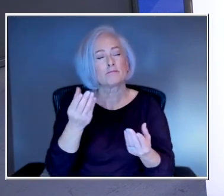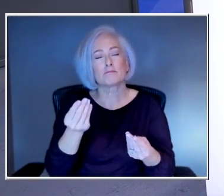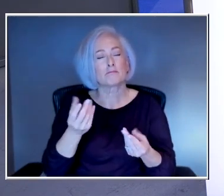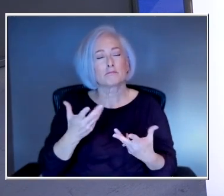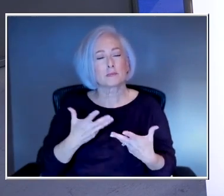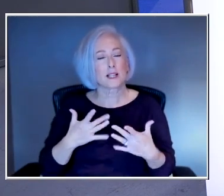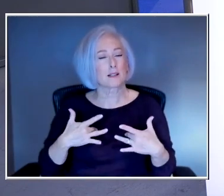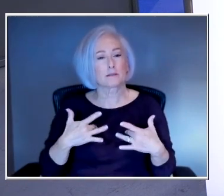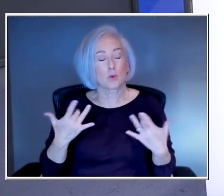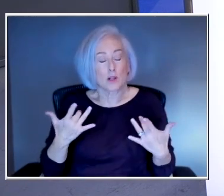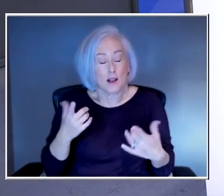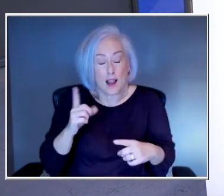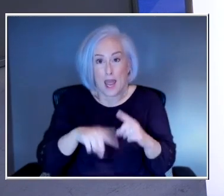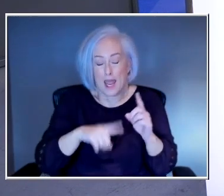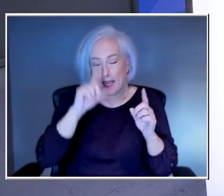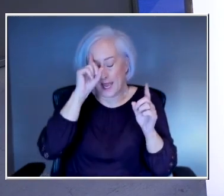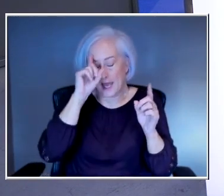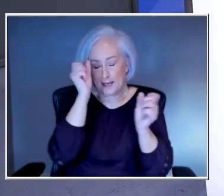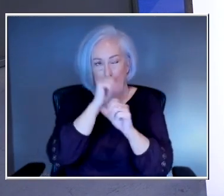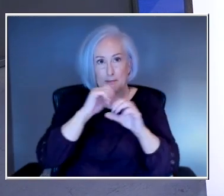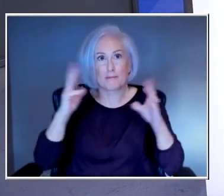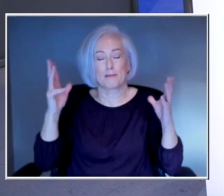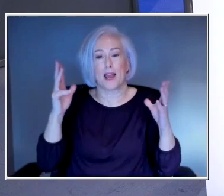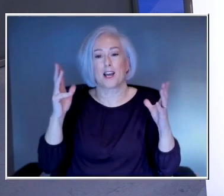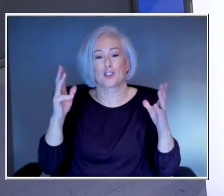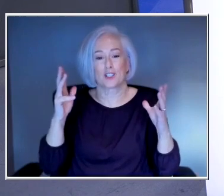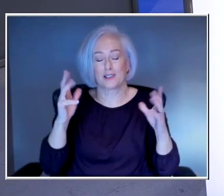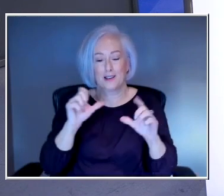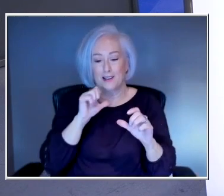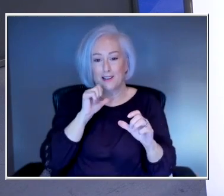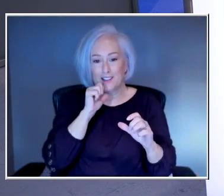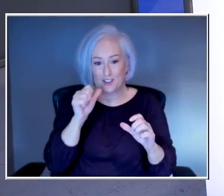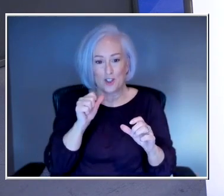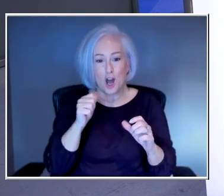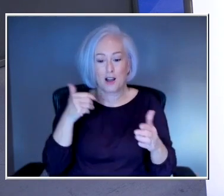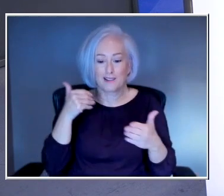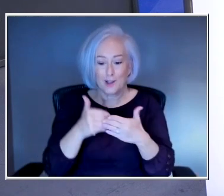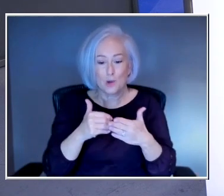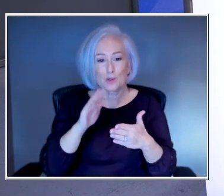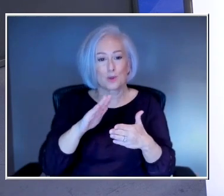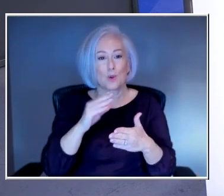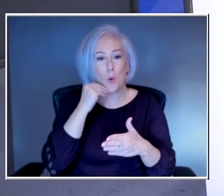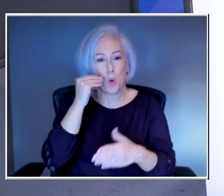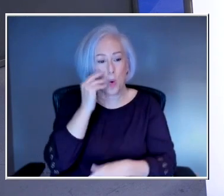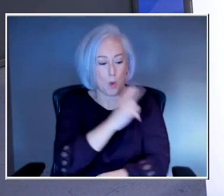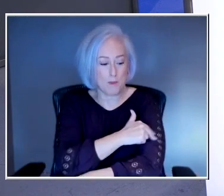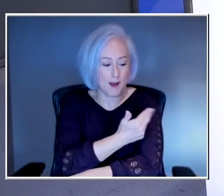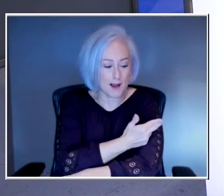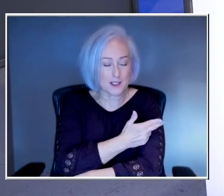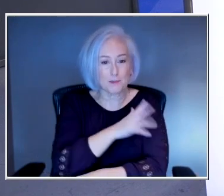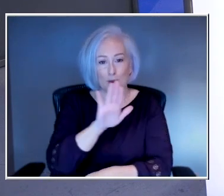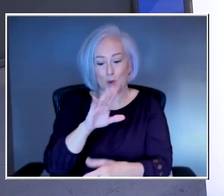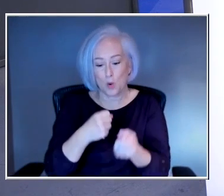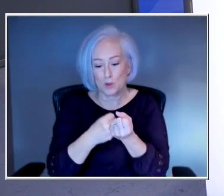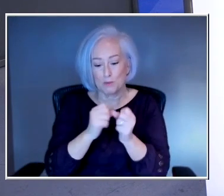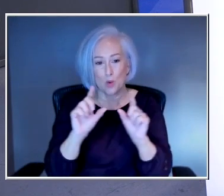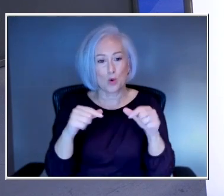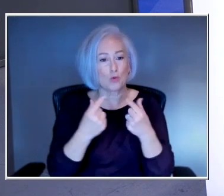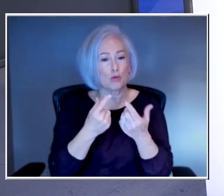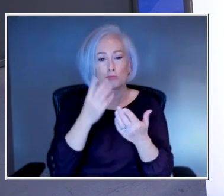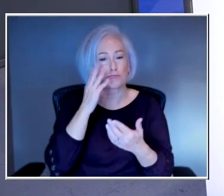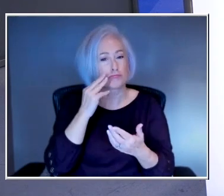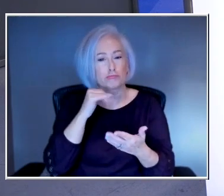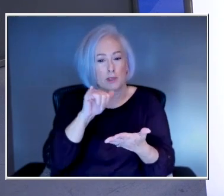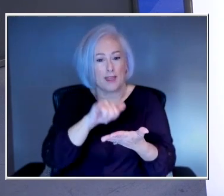can't imagine being away from from your hospital and your support group, going through something like that. Yeah. So we